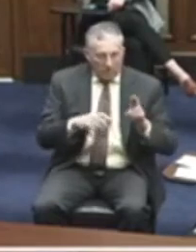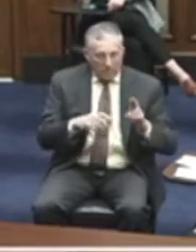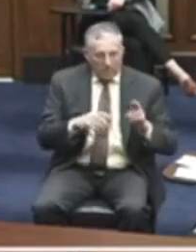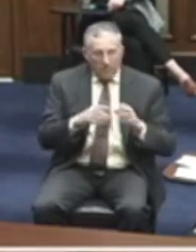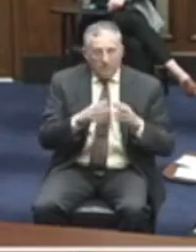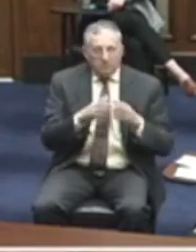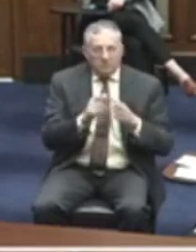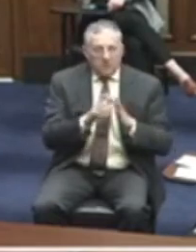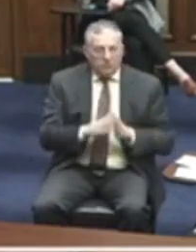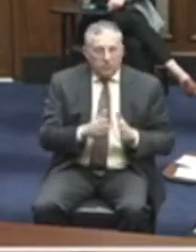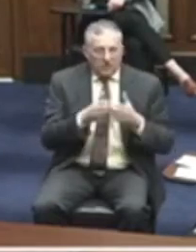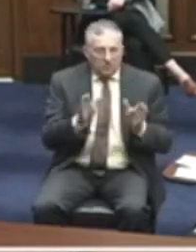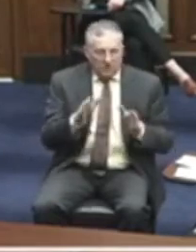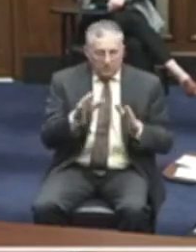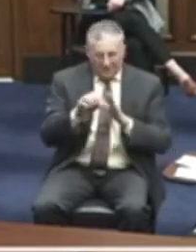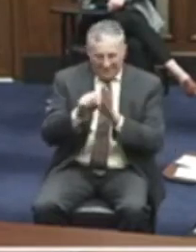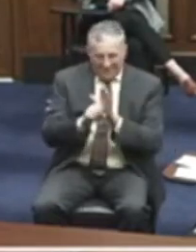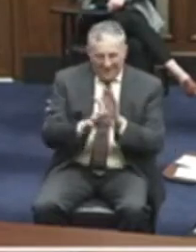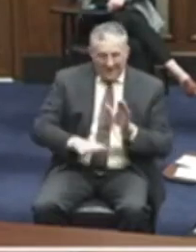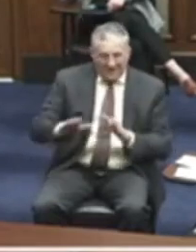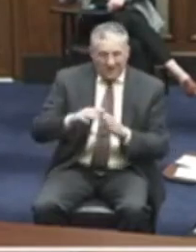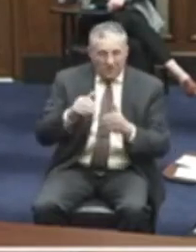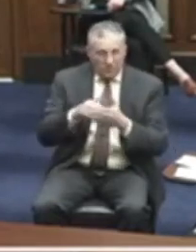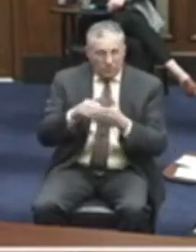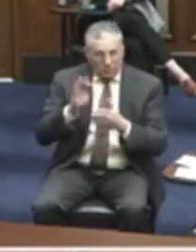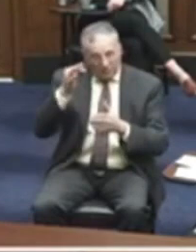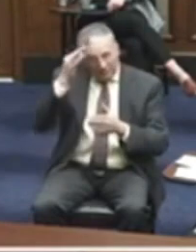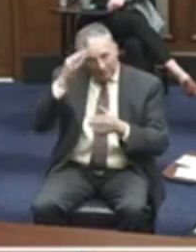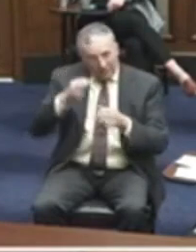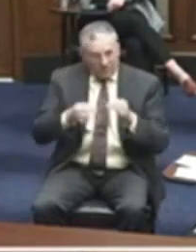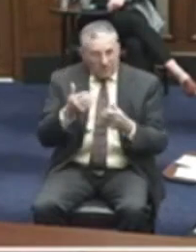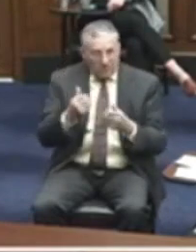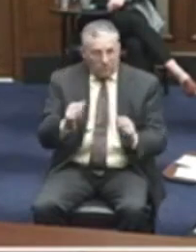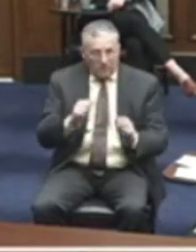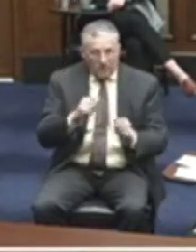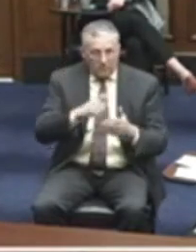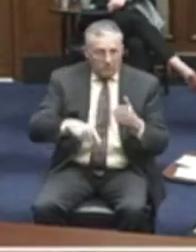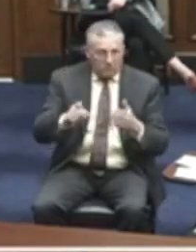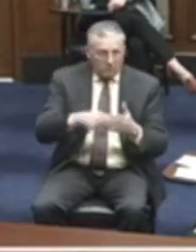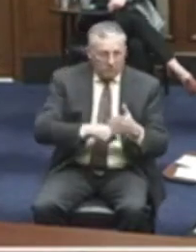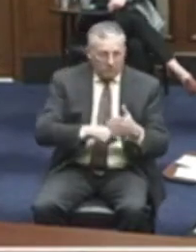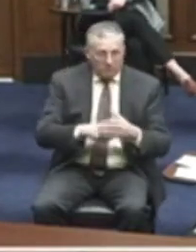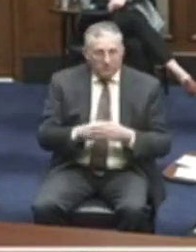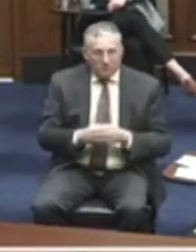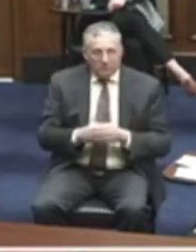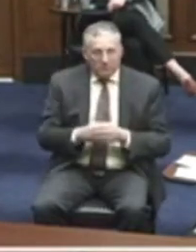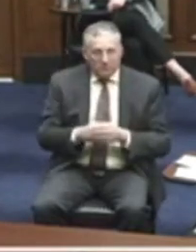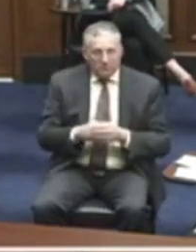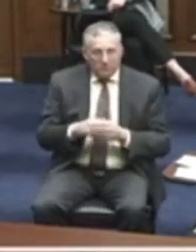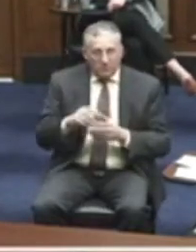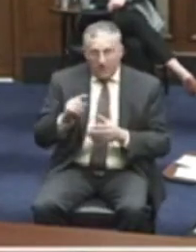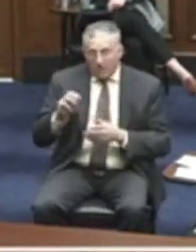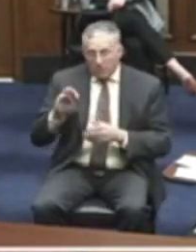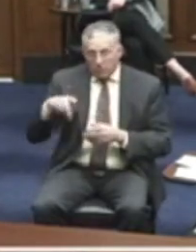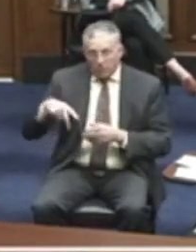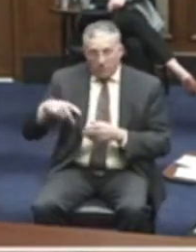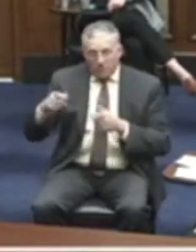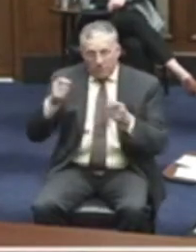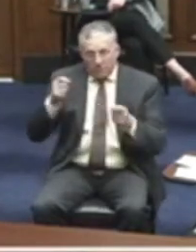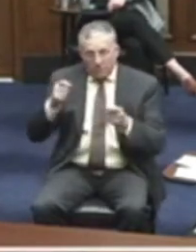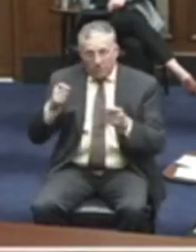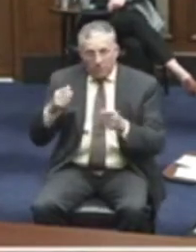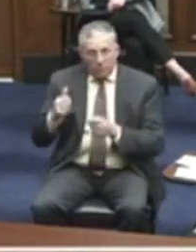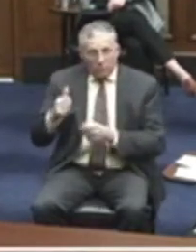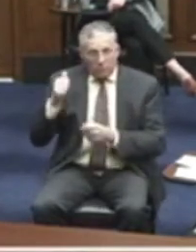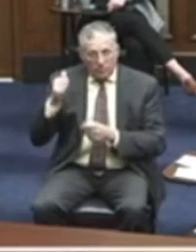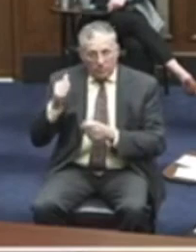generals sued in federal court trying to strike it down, and the Trump administration refused